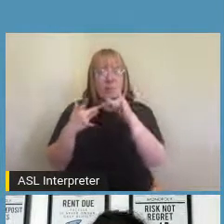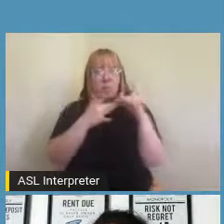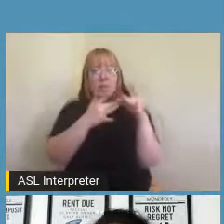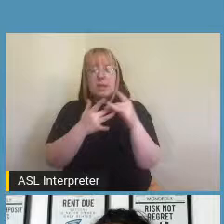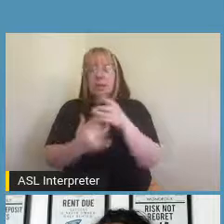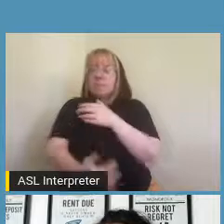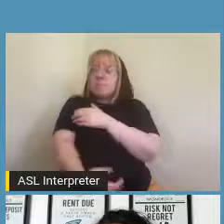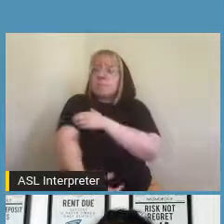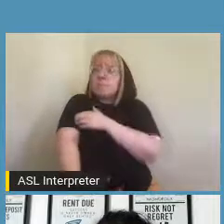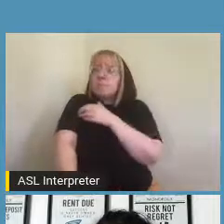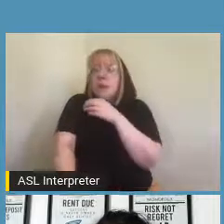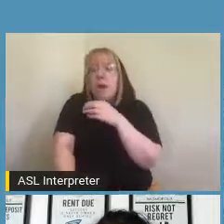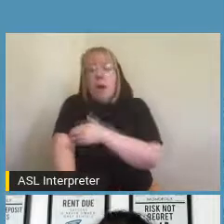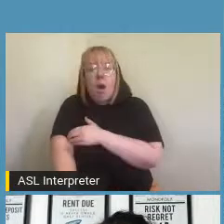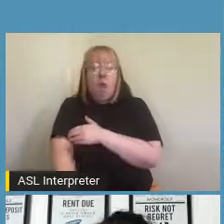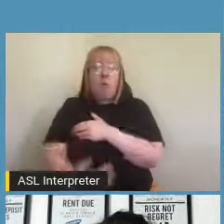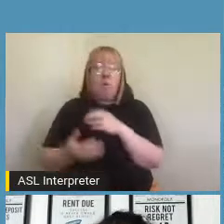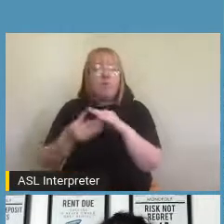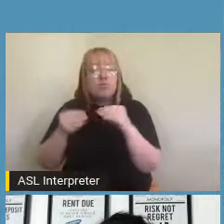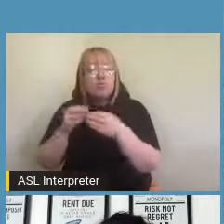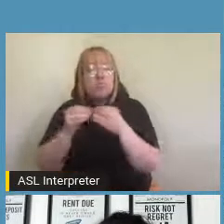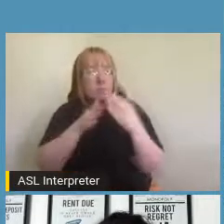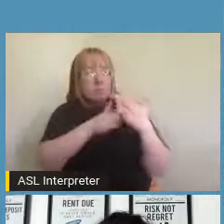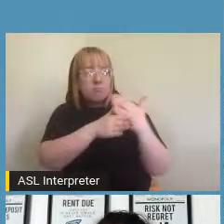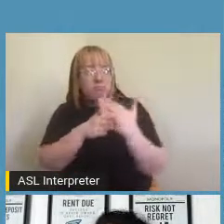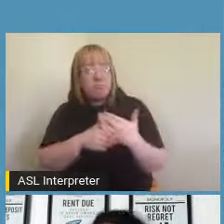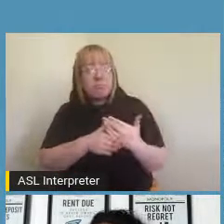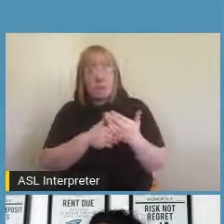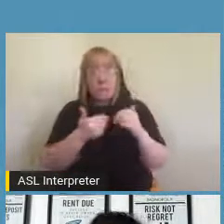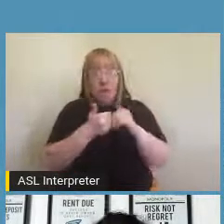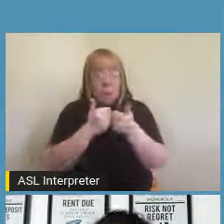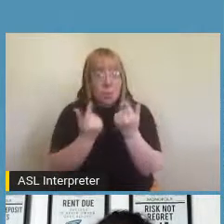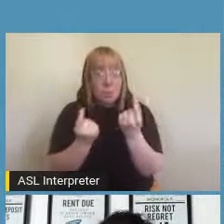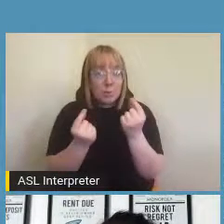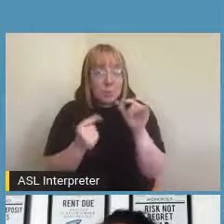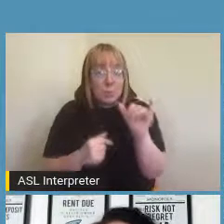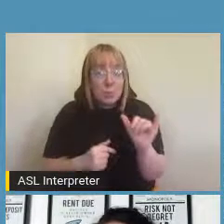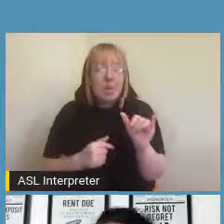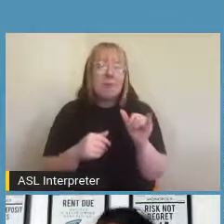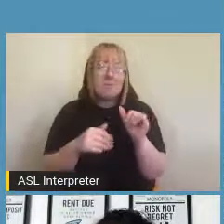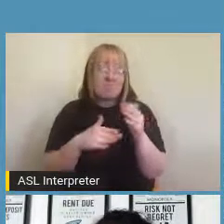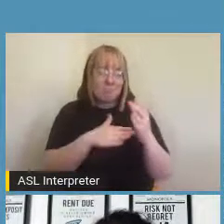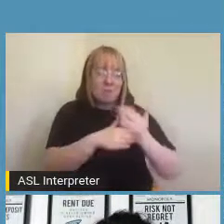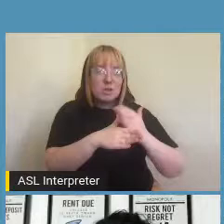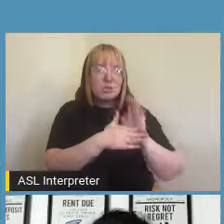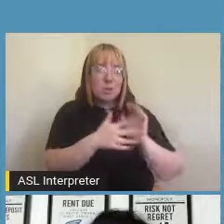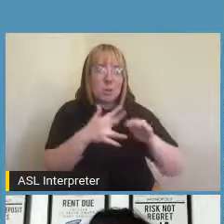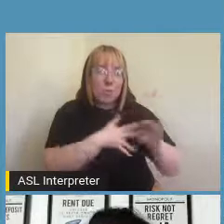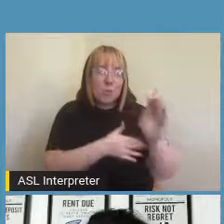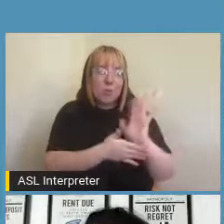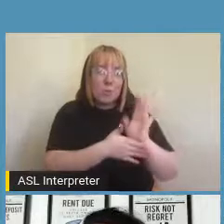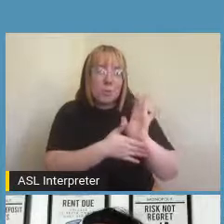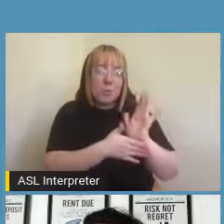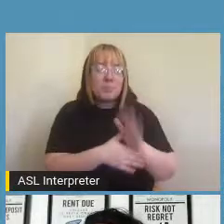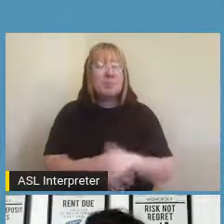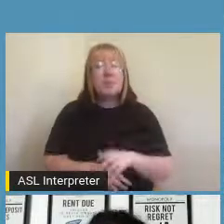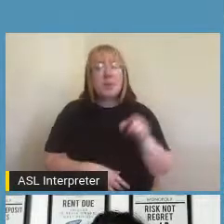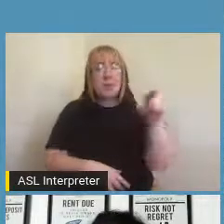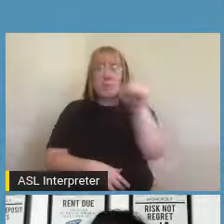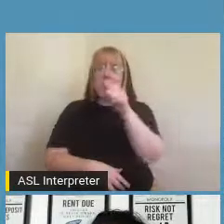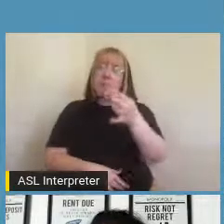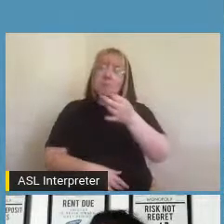that video is a way by which they can do that. And so certainly, while you all are very much the experts